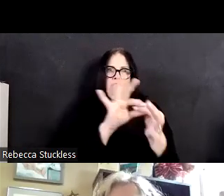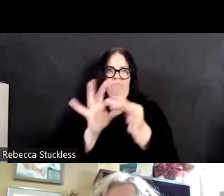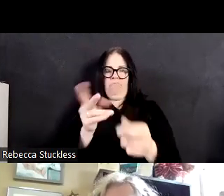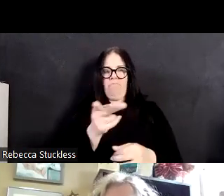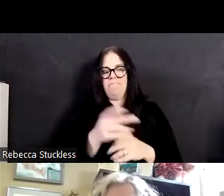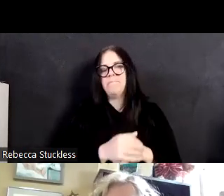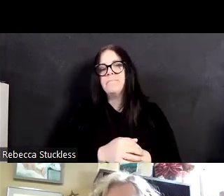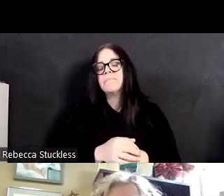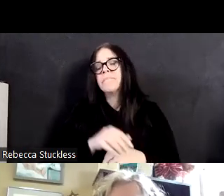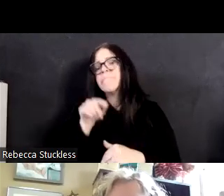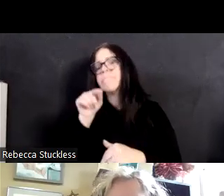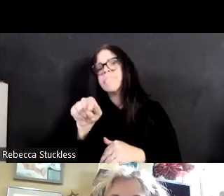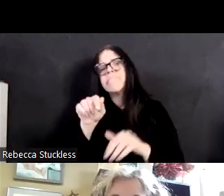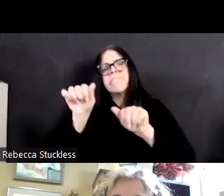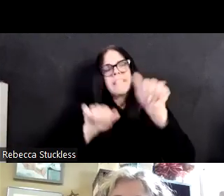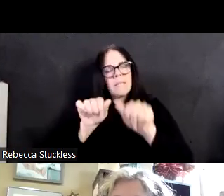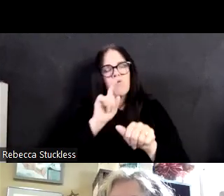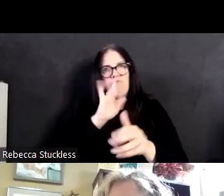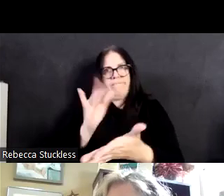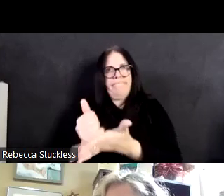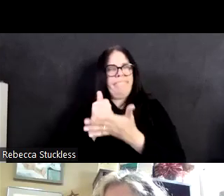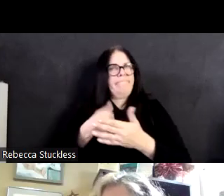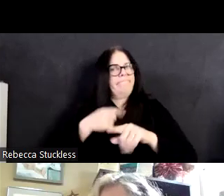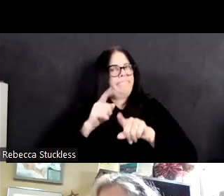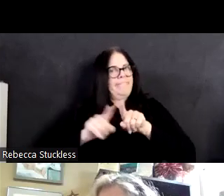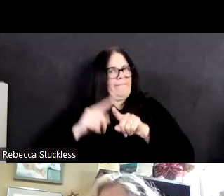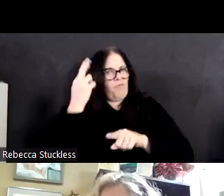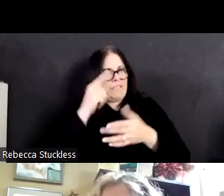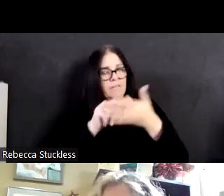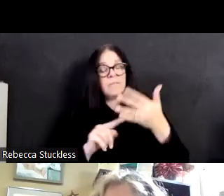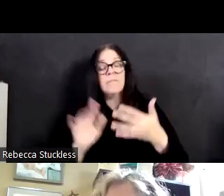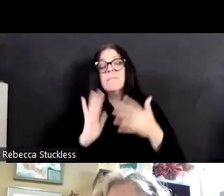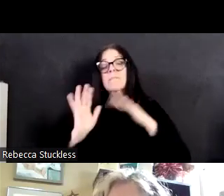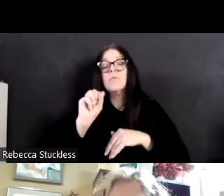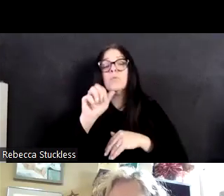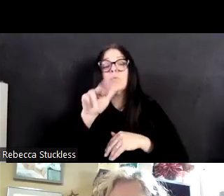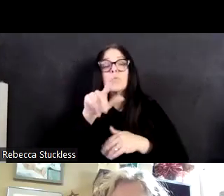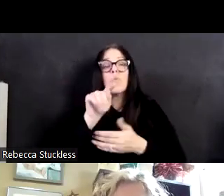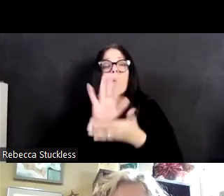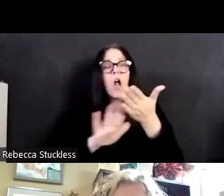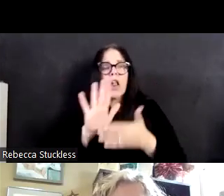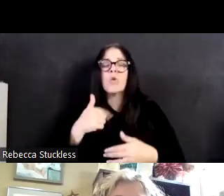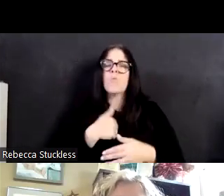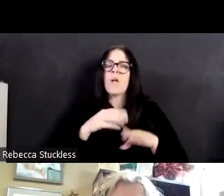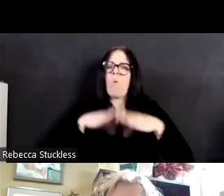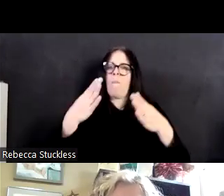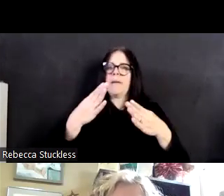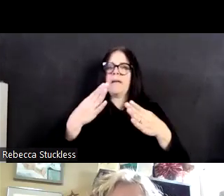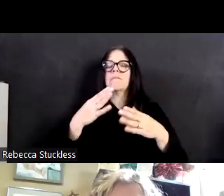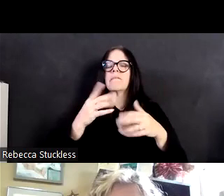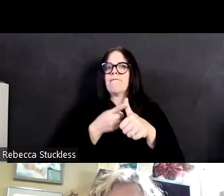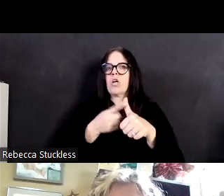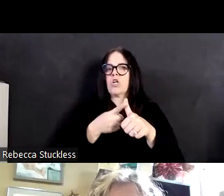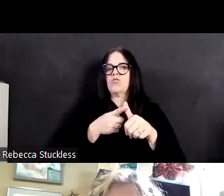variety of purposes. For us at Sault College, we originally started using it as a way to measure